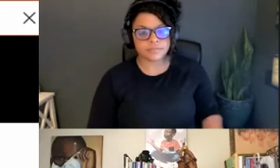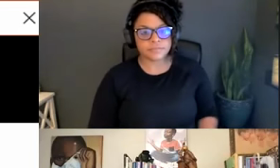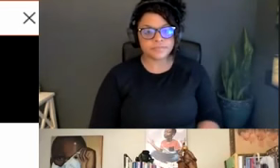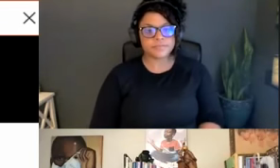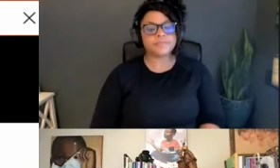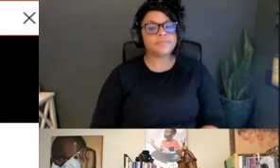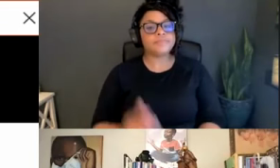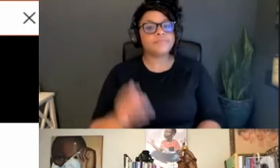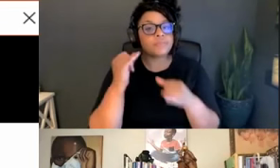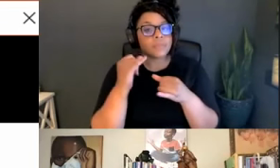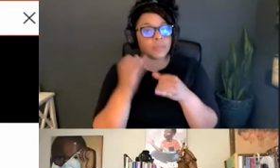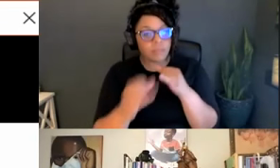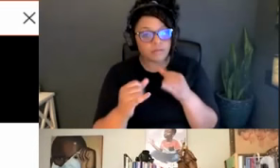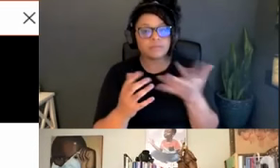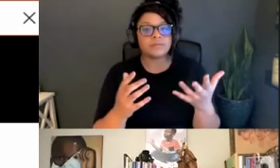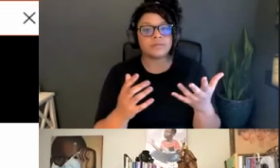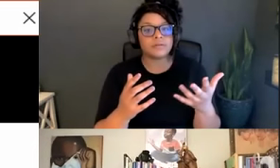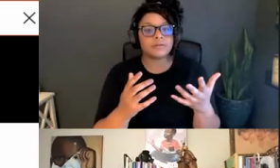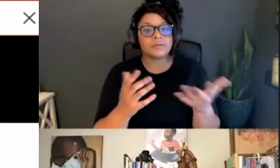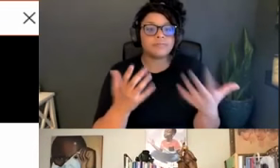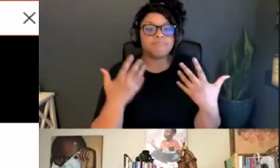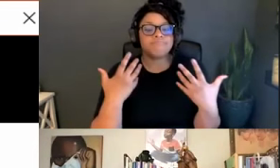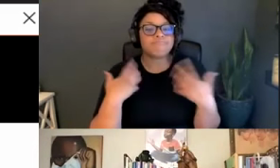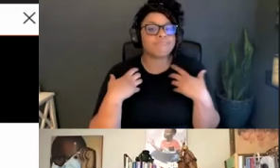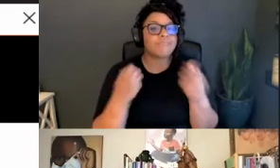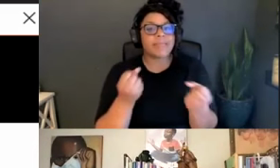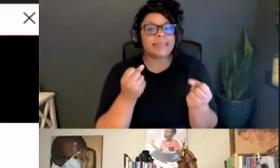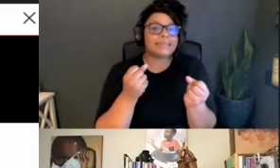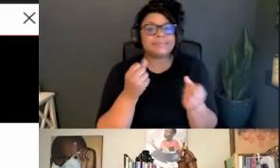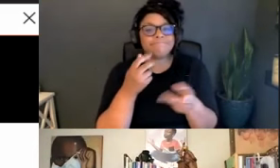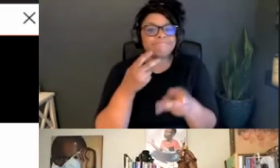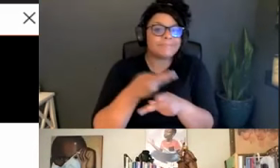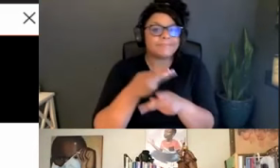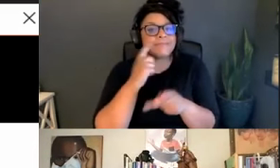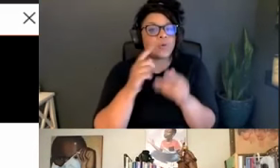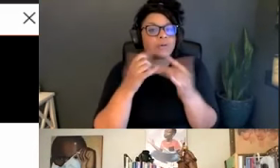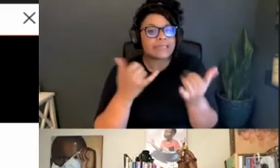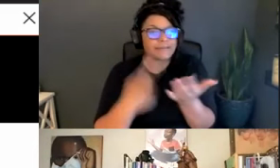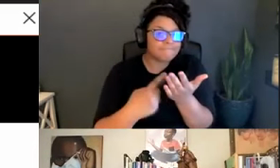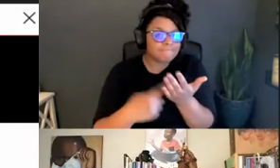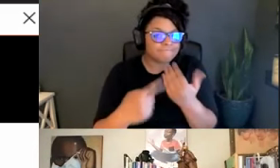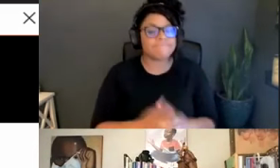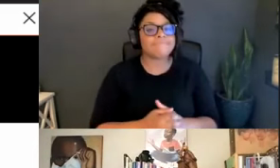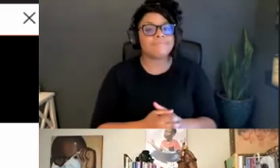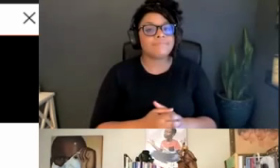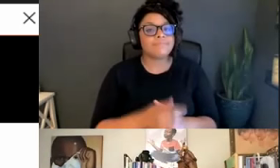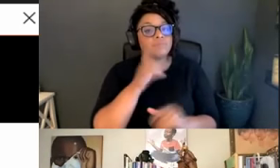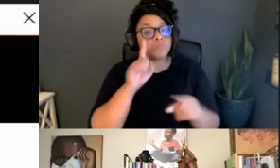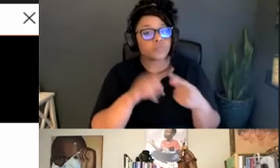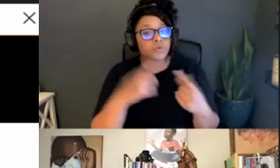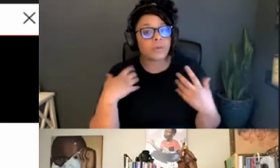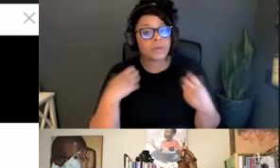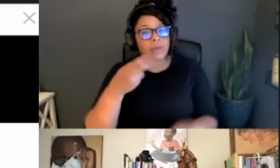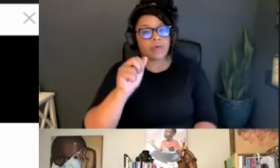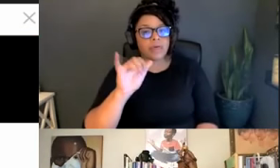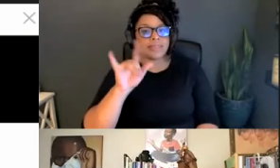Finally, just some Healthi Kids warm welcome housekeeping items for you all. If you haven't been to a Healthi Kids event or